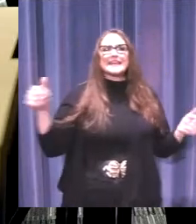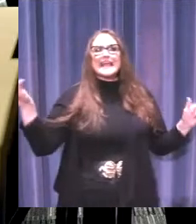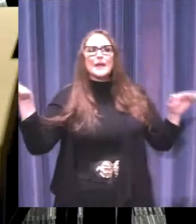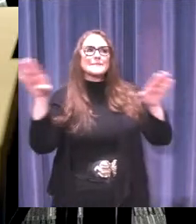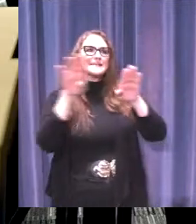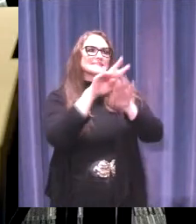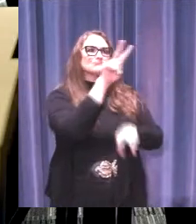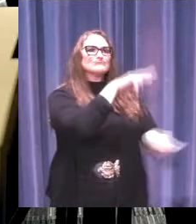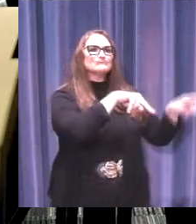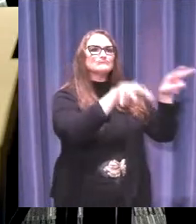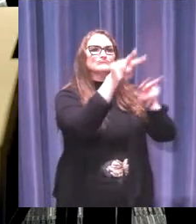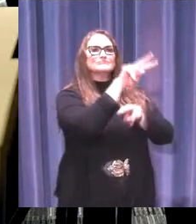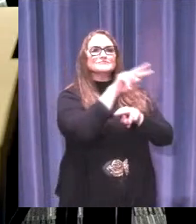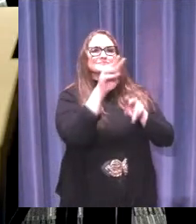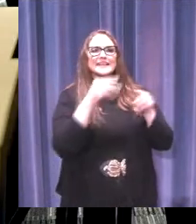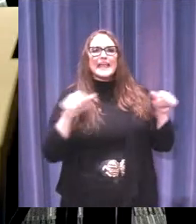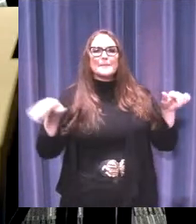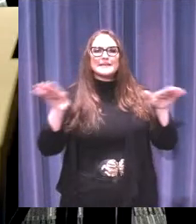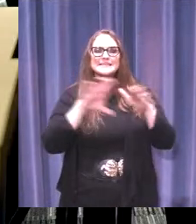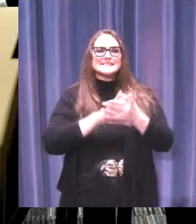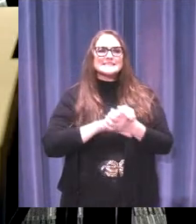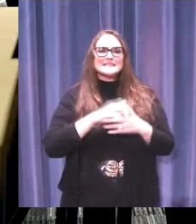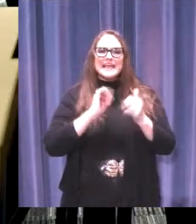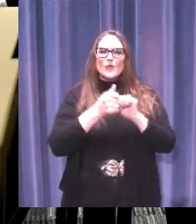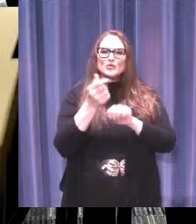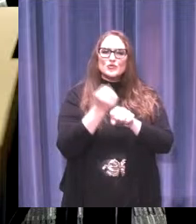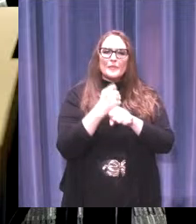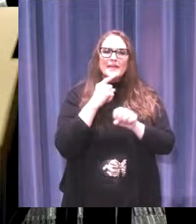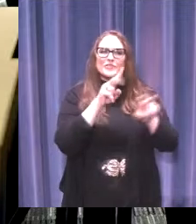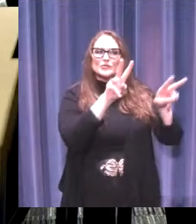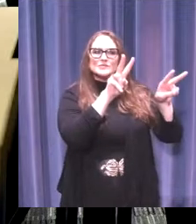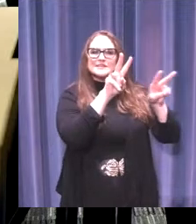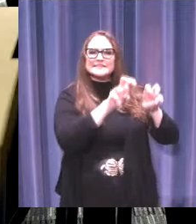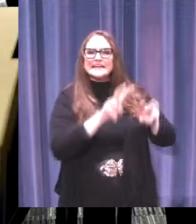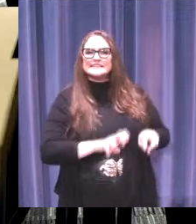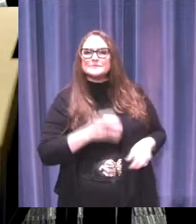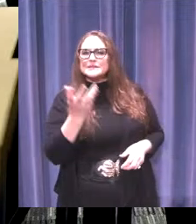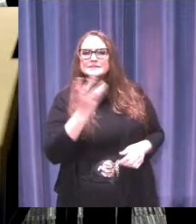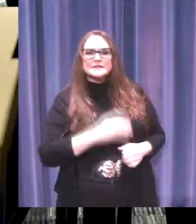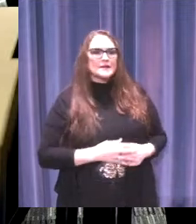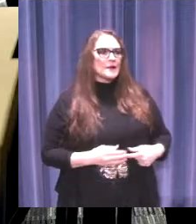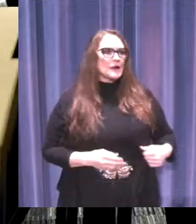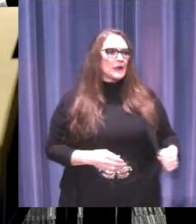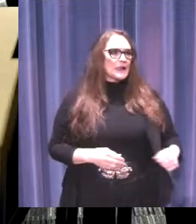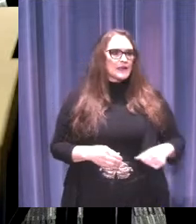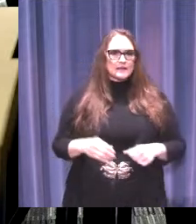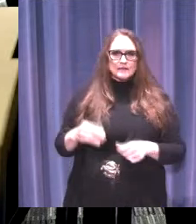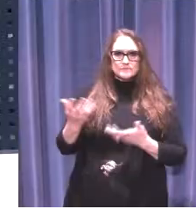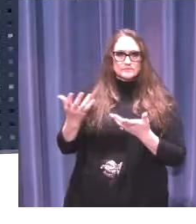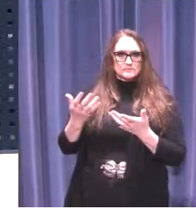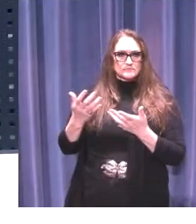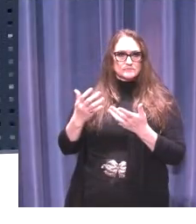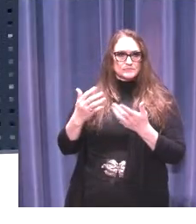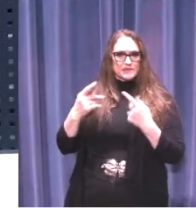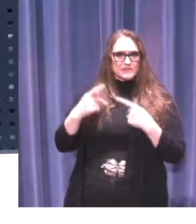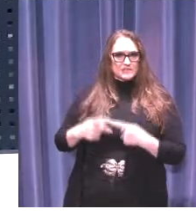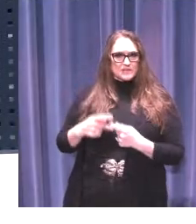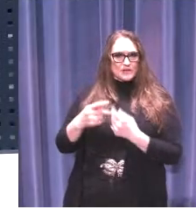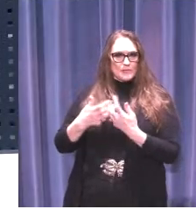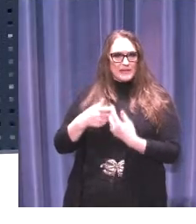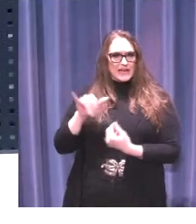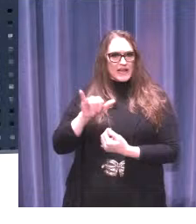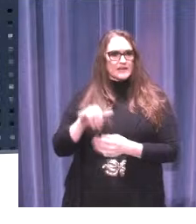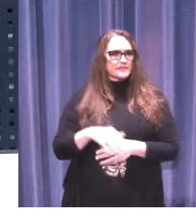campus, and how would you make those assessments? I mean, the physical plant, kind of? Yeah. Oh,